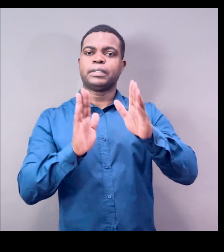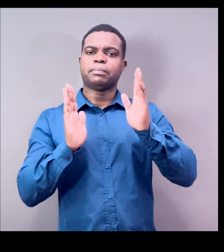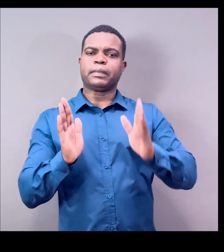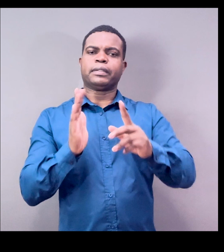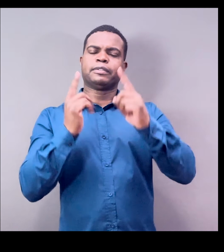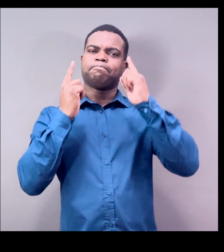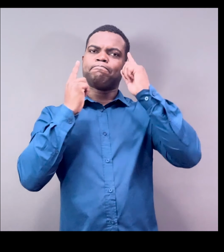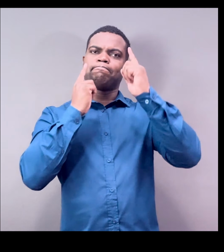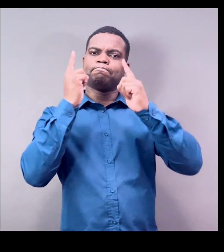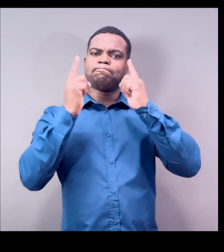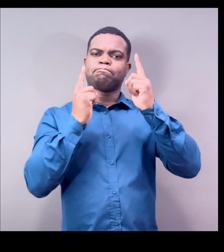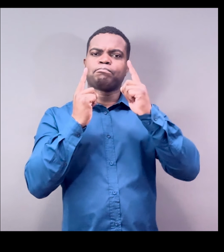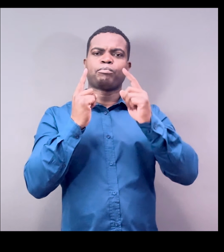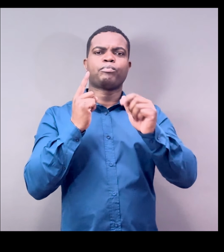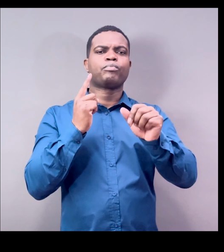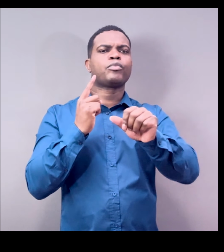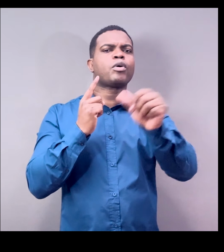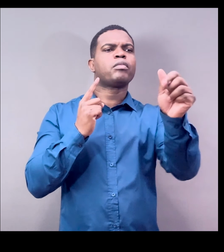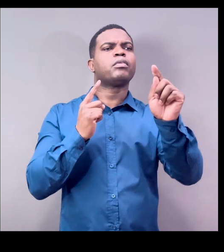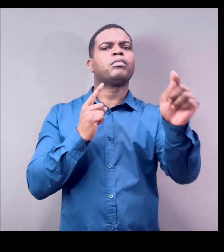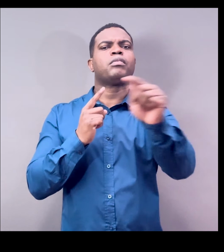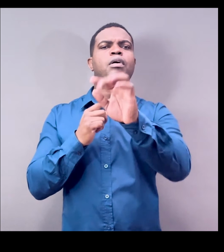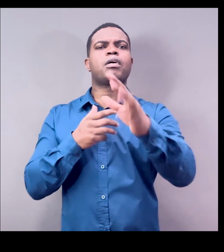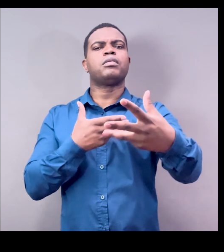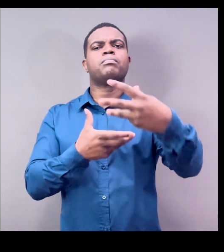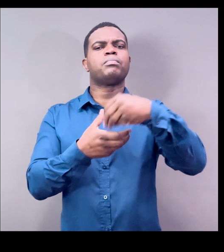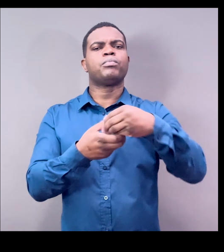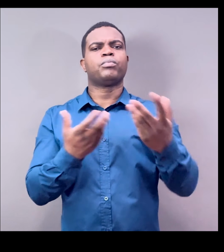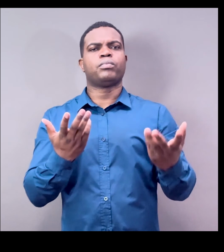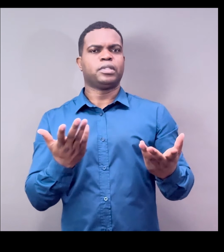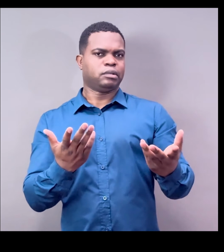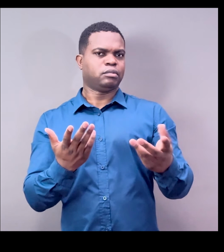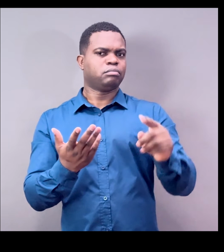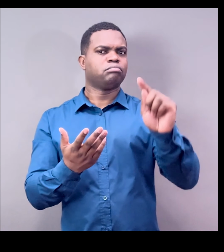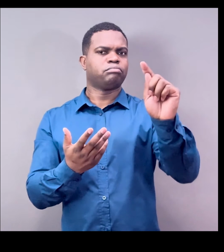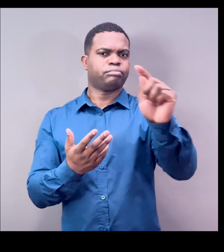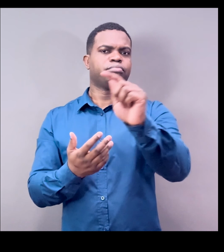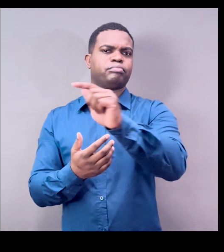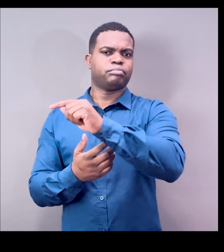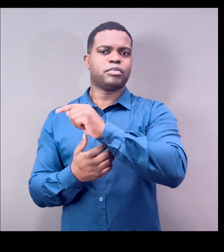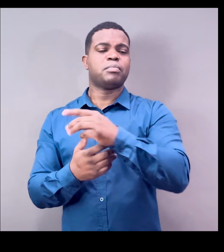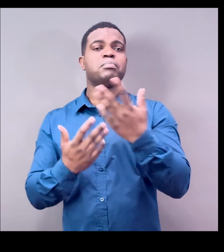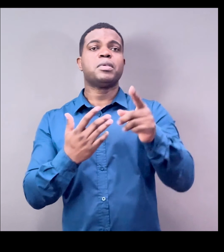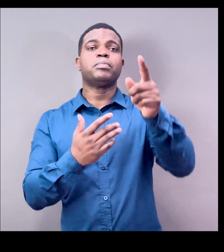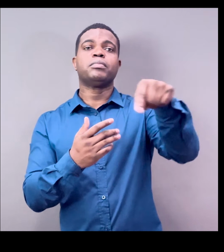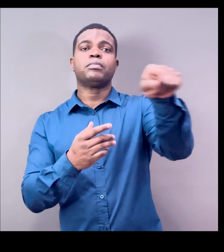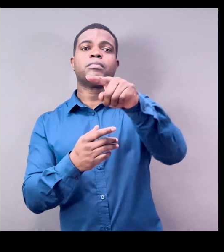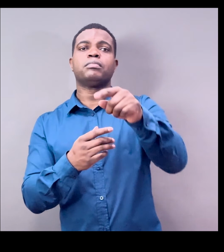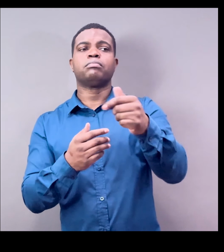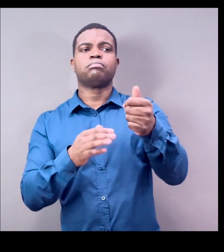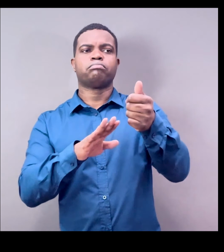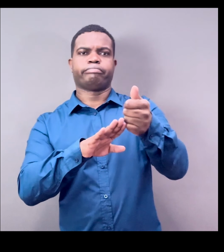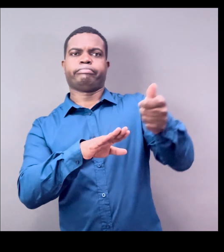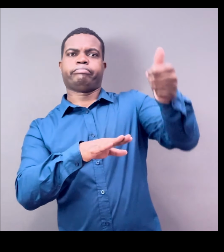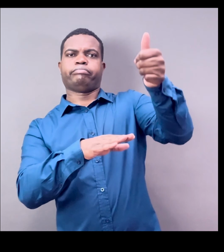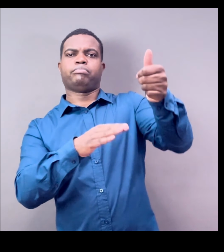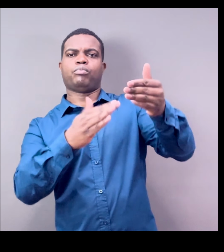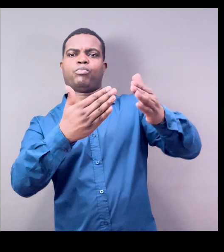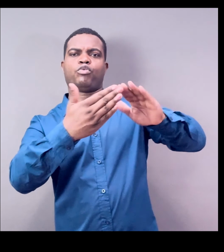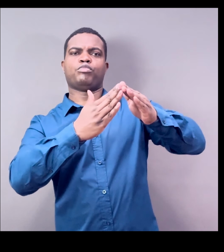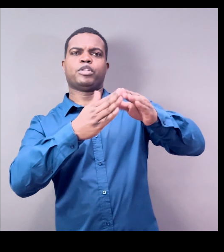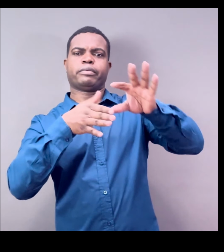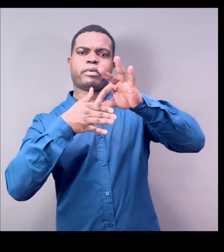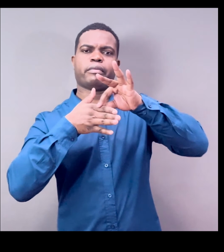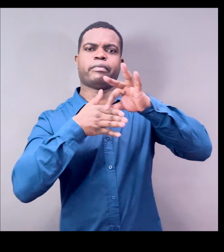have potential contributions. They are potential contributors. It could be head of community. Many